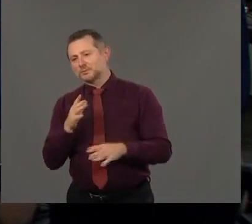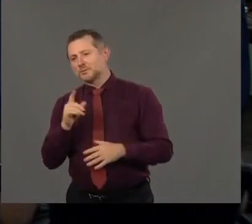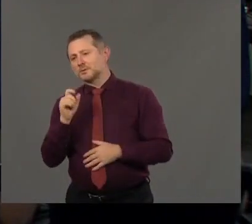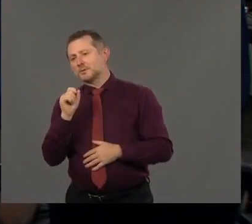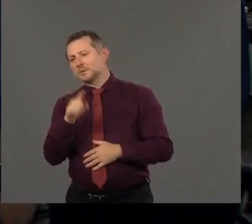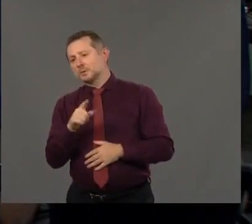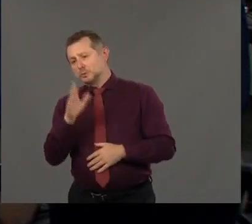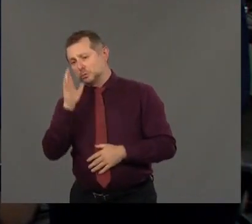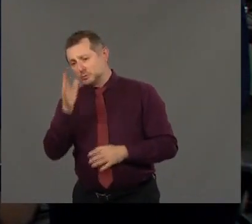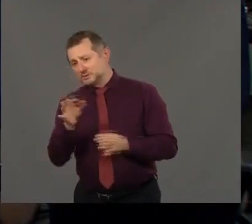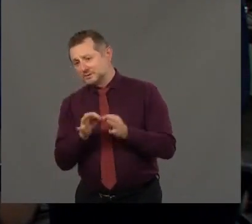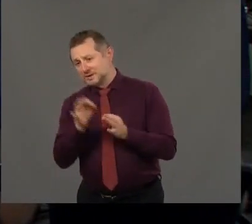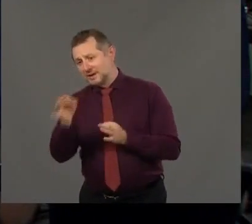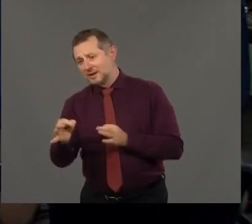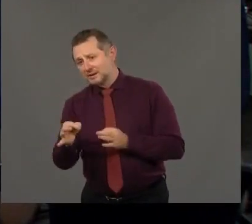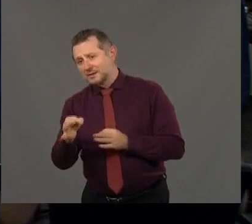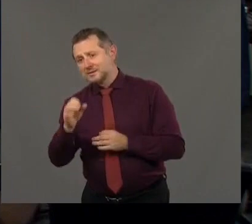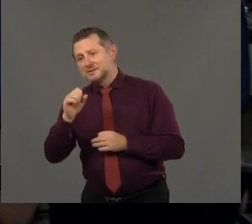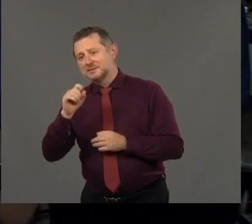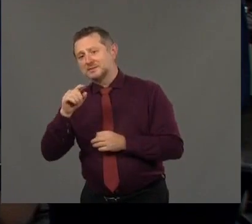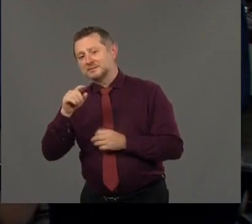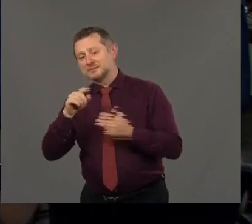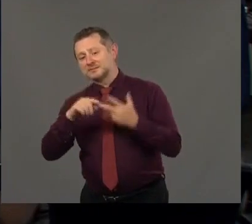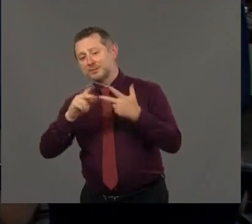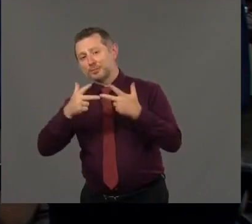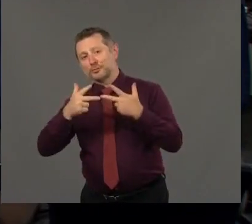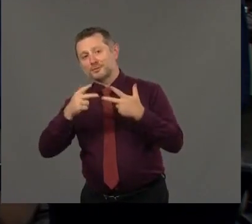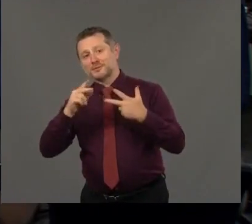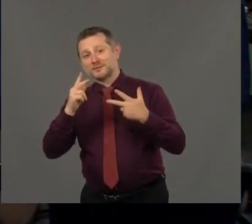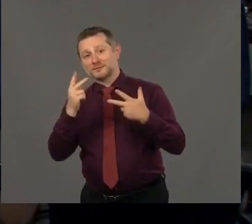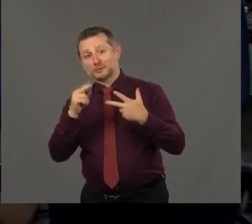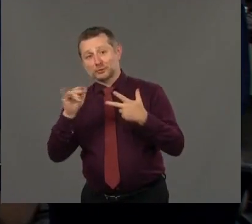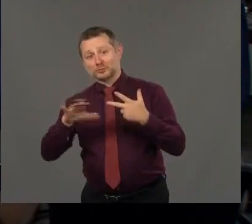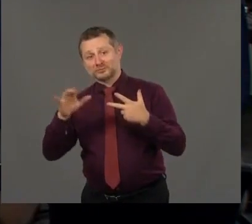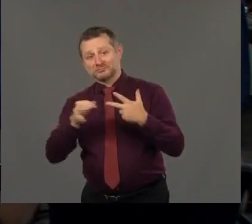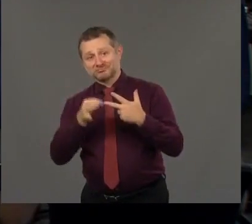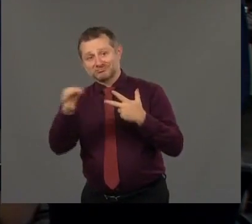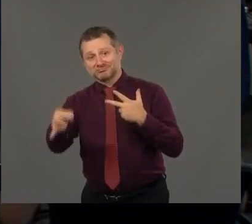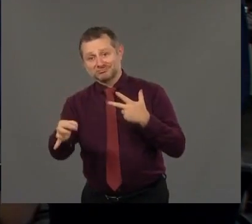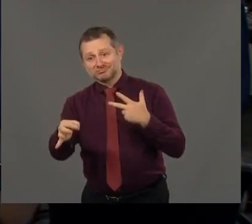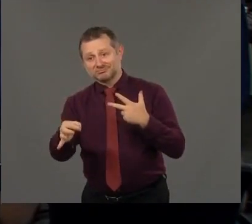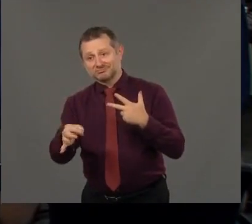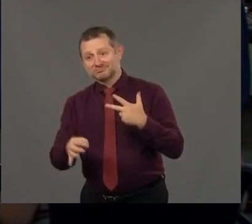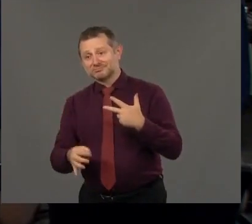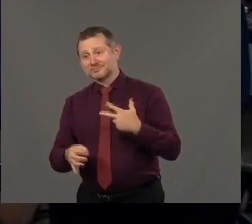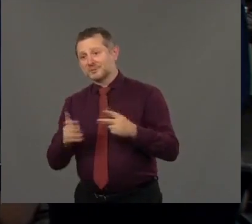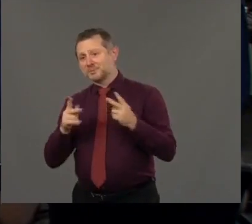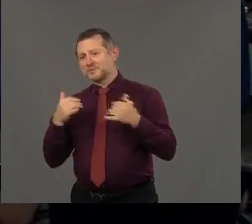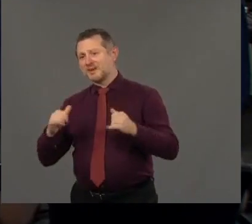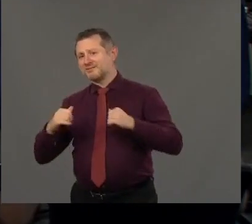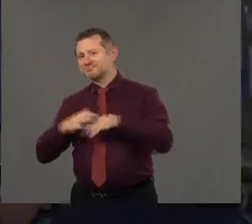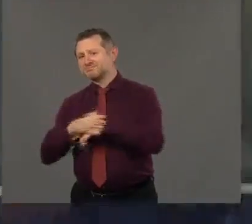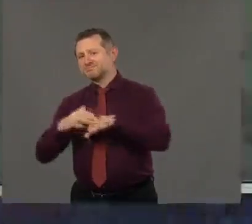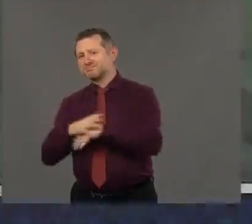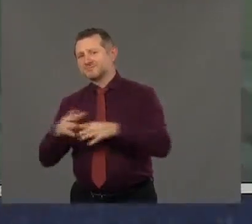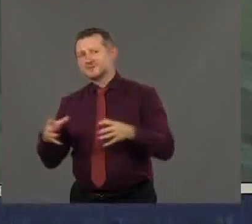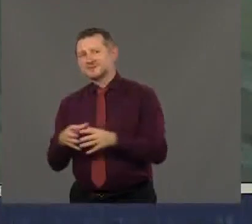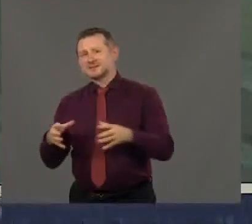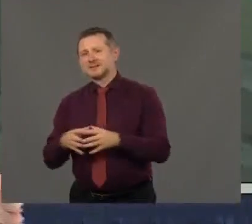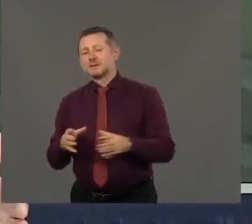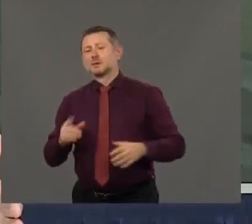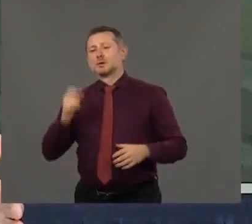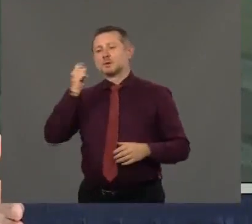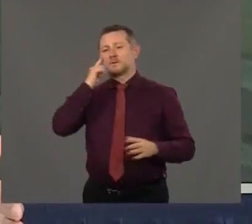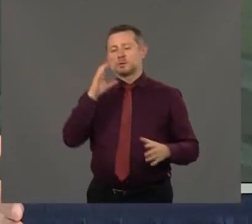the NYPD and Bill de Blasio be doing to enforce no mass gatherings, mask, wear your mask, etc.? Yeah, I don't want